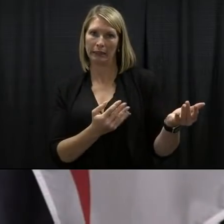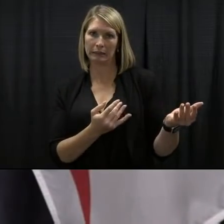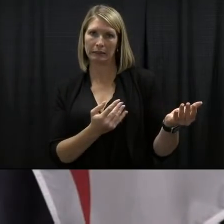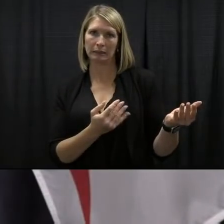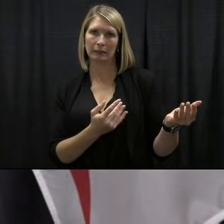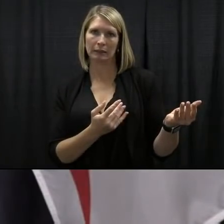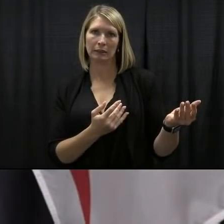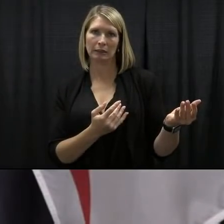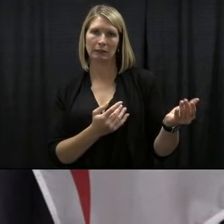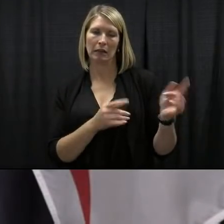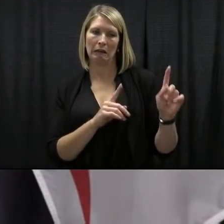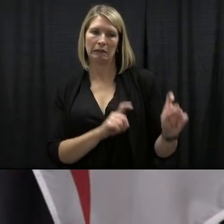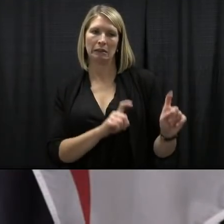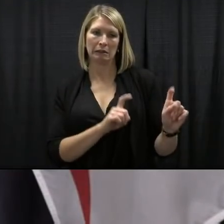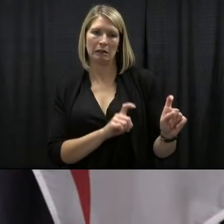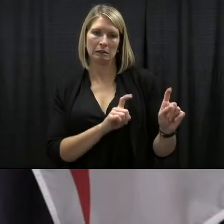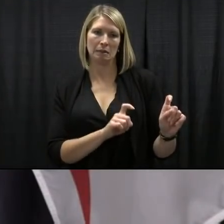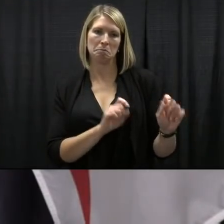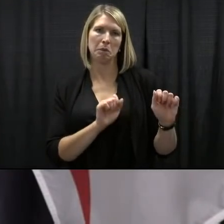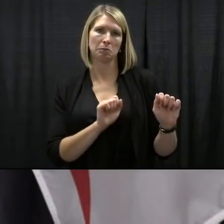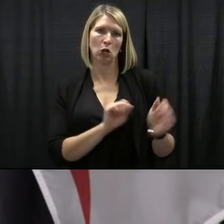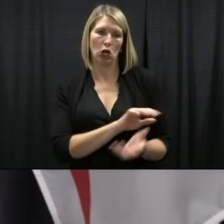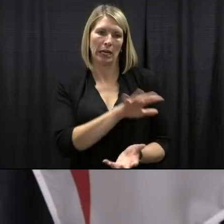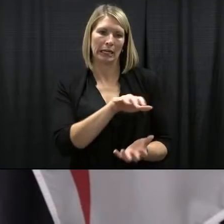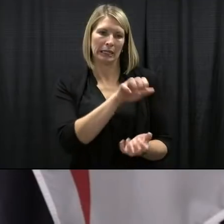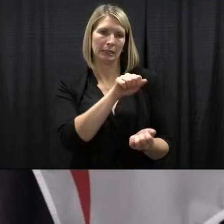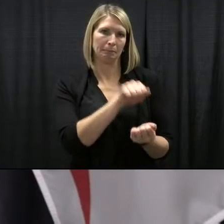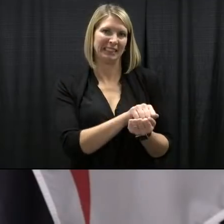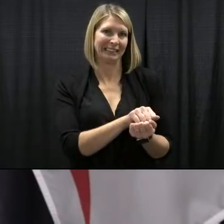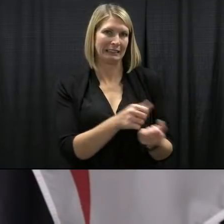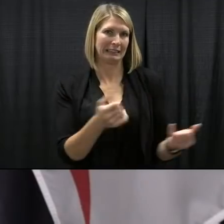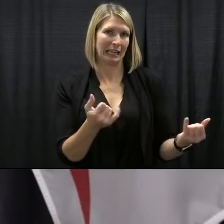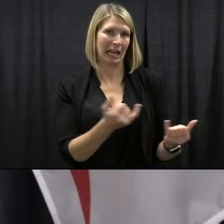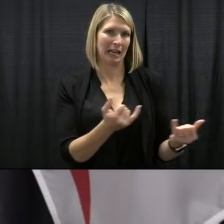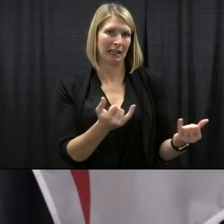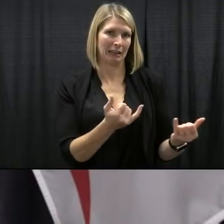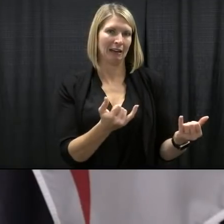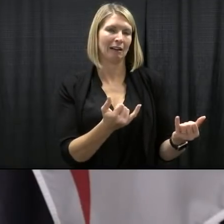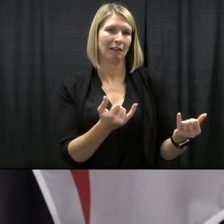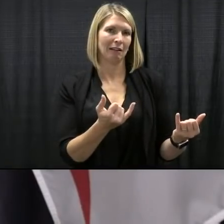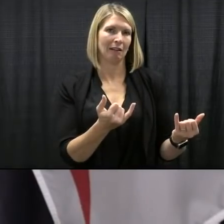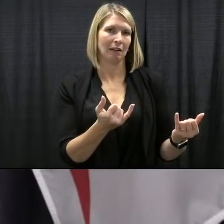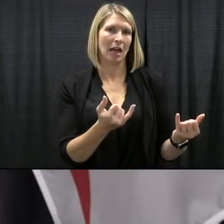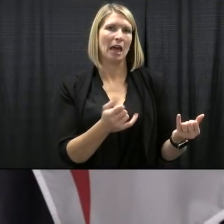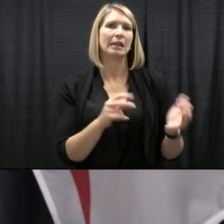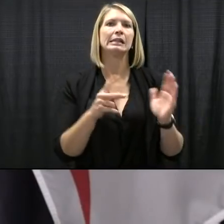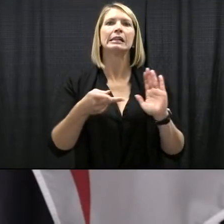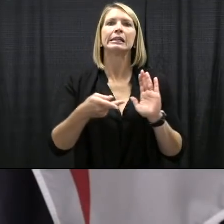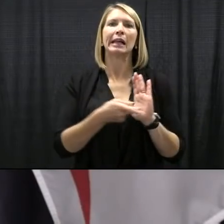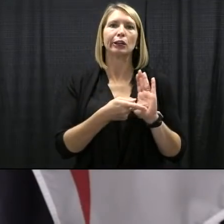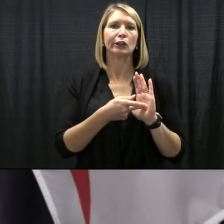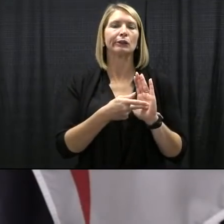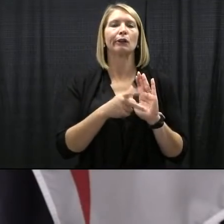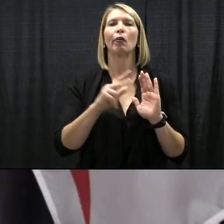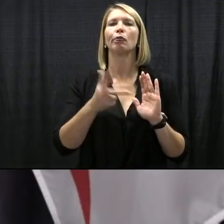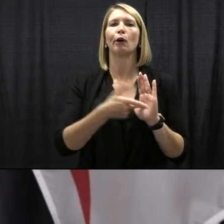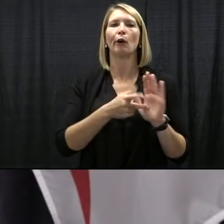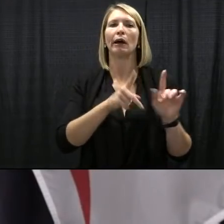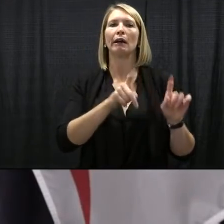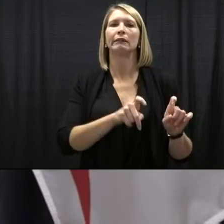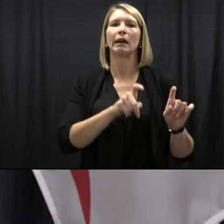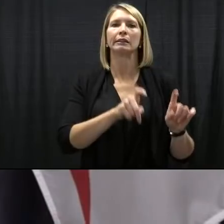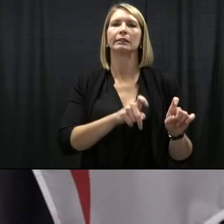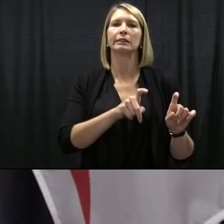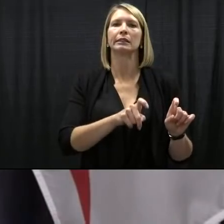done and probably completed by today for the first round, and then the subsequent tests maybe around